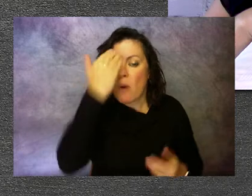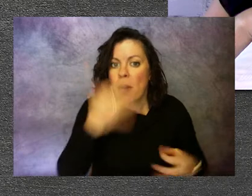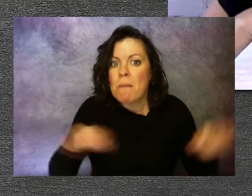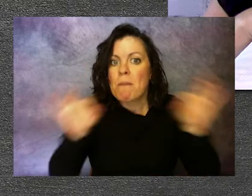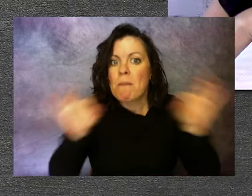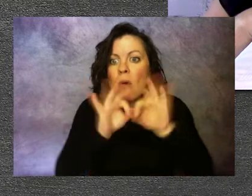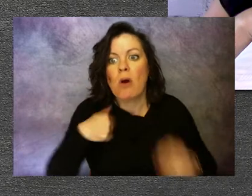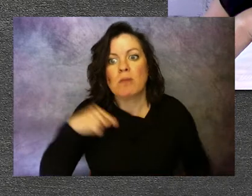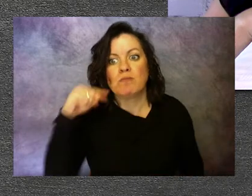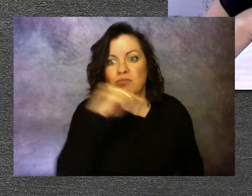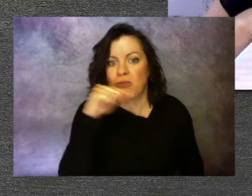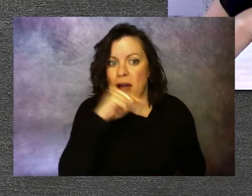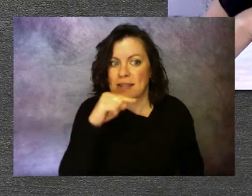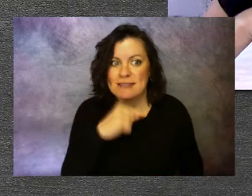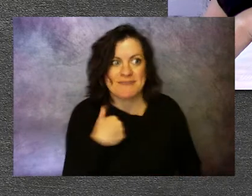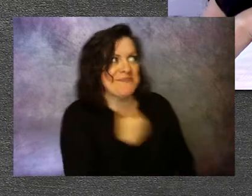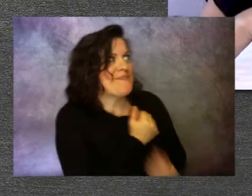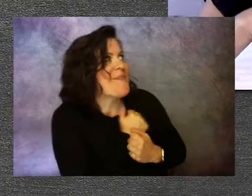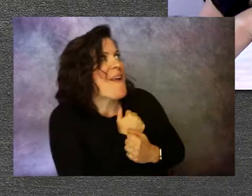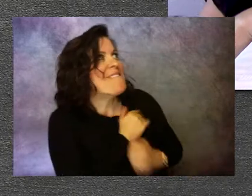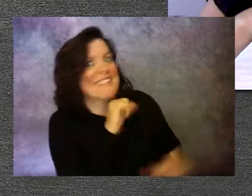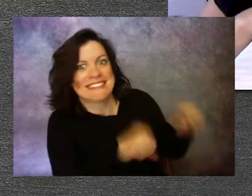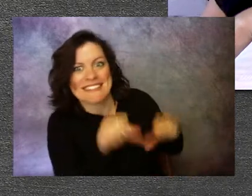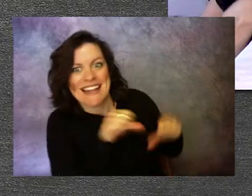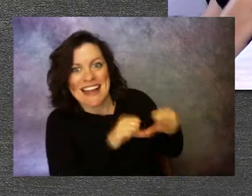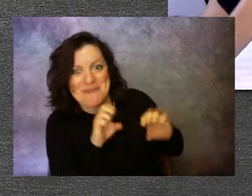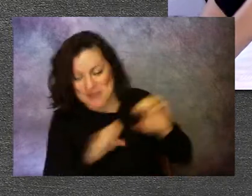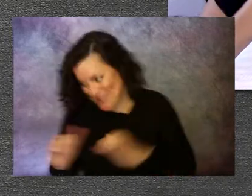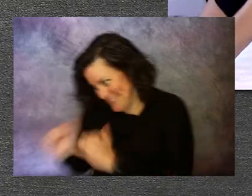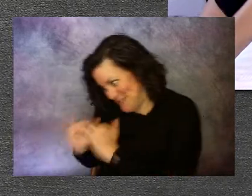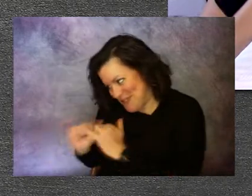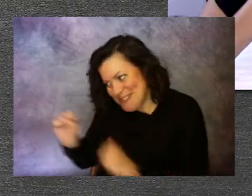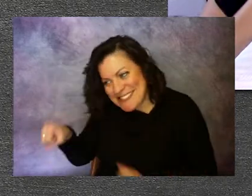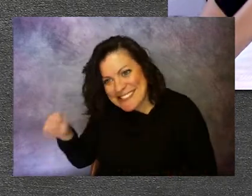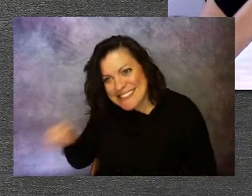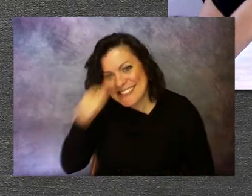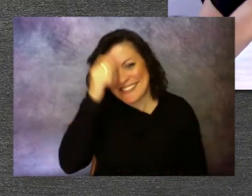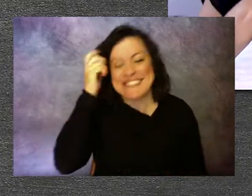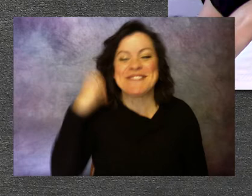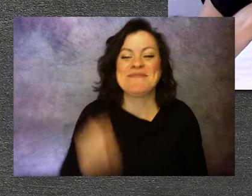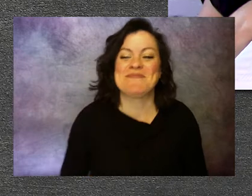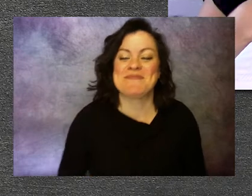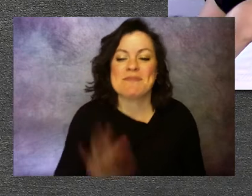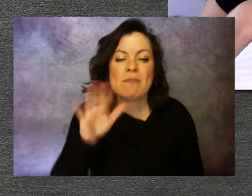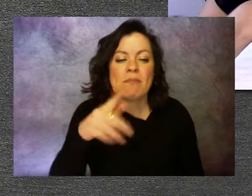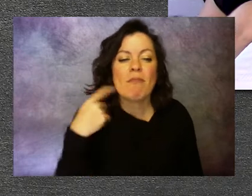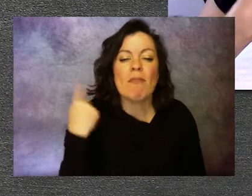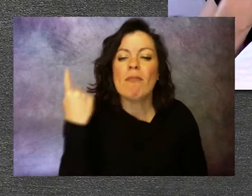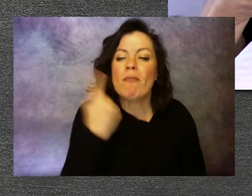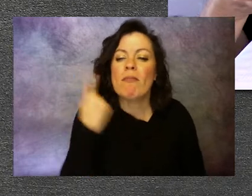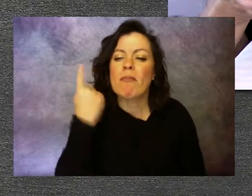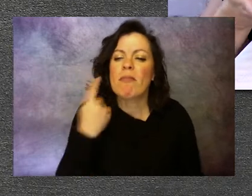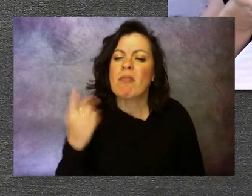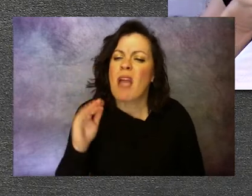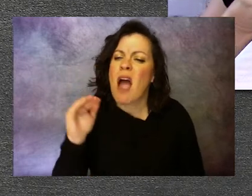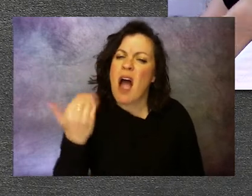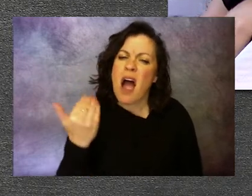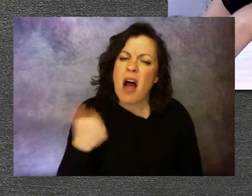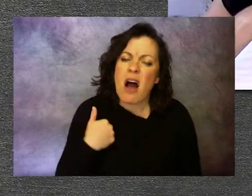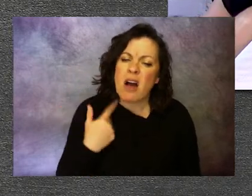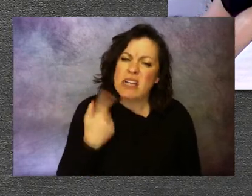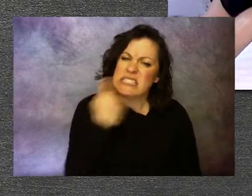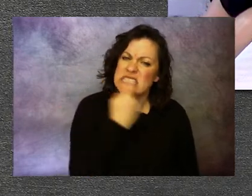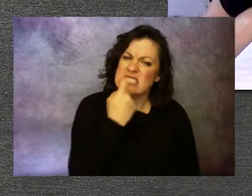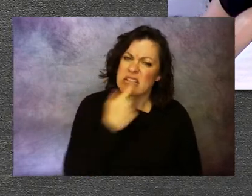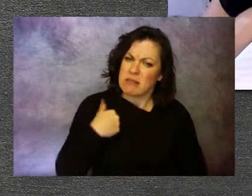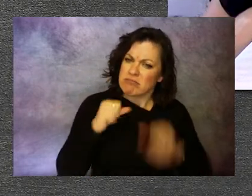science experiments, don't you? Mm-hmm. So, I'm wondering, how do you take care of your teeth? What do you have to do? Do